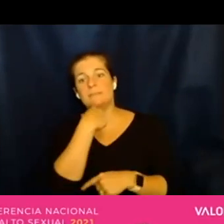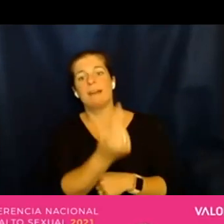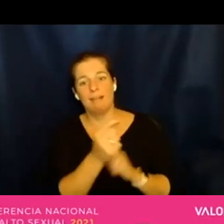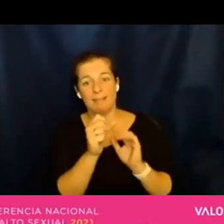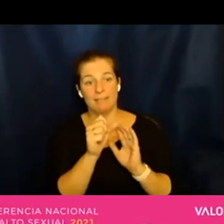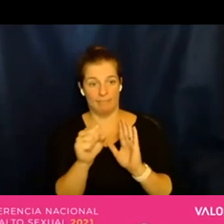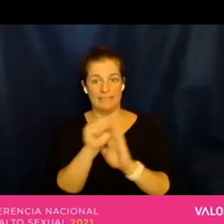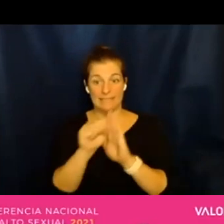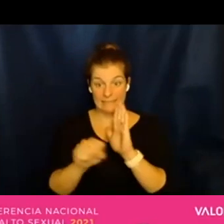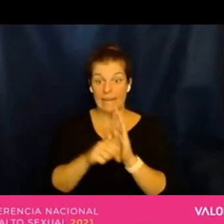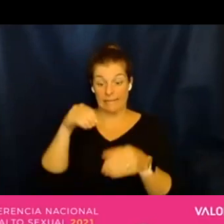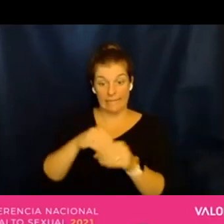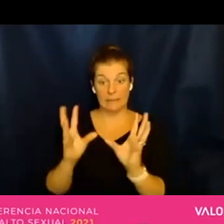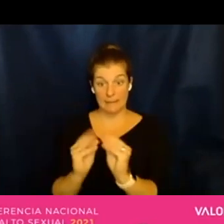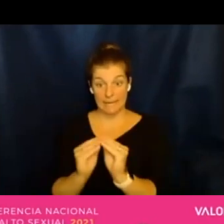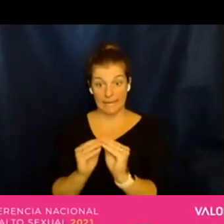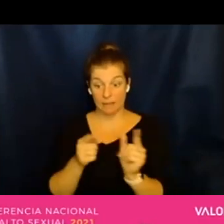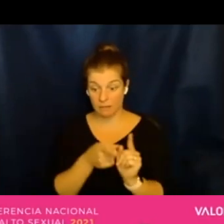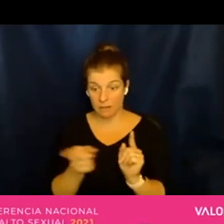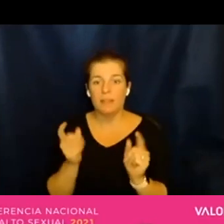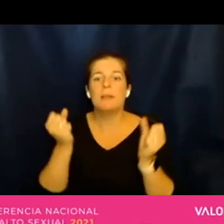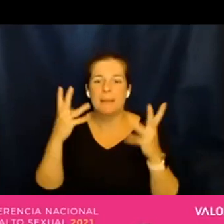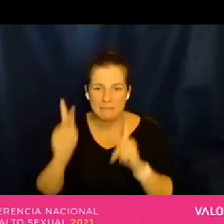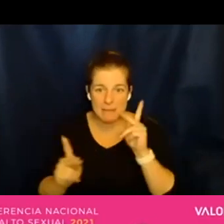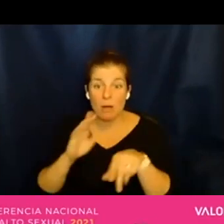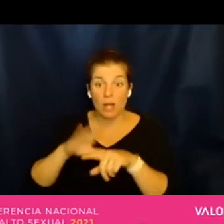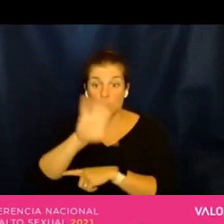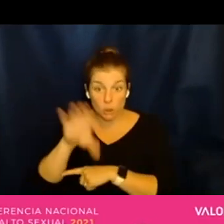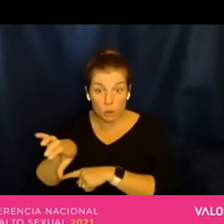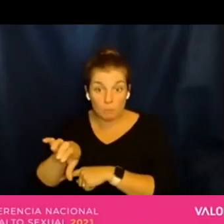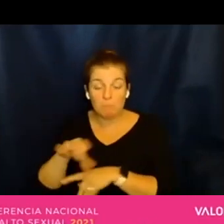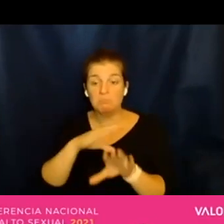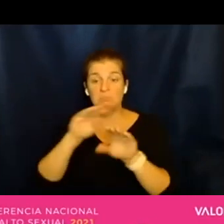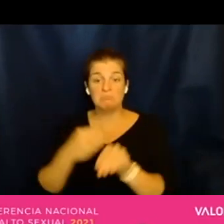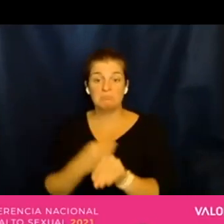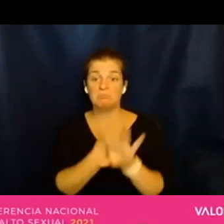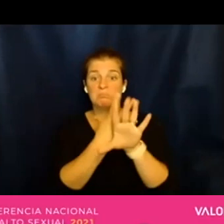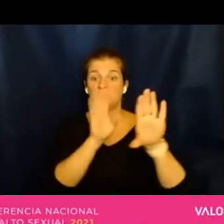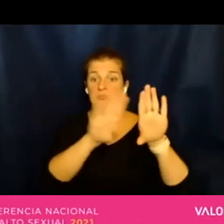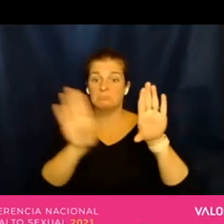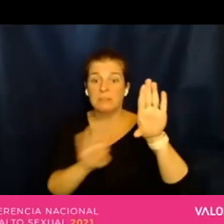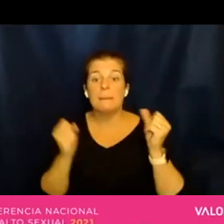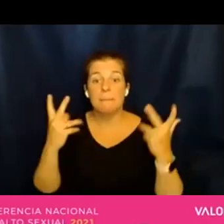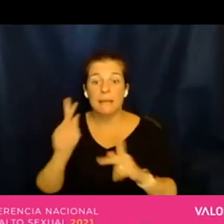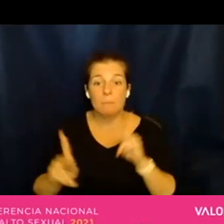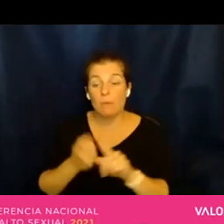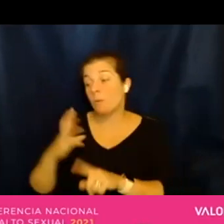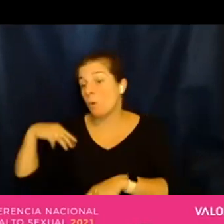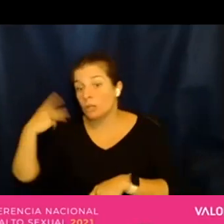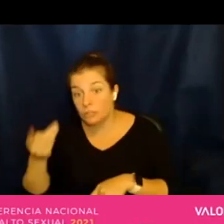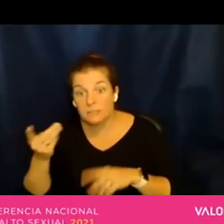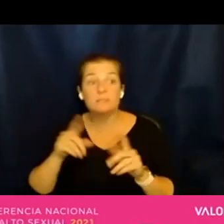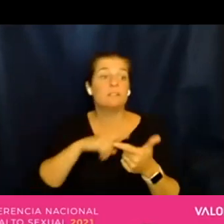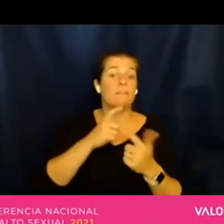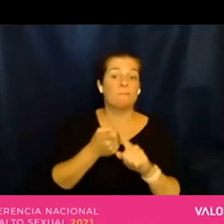meeting, there were a lot of people on Zoom from Washington, joining us from Washington, from Sacramento. And when all, well, I